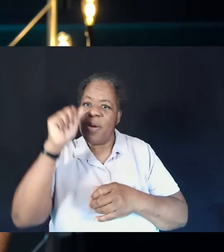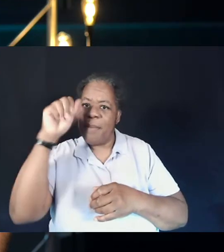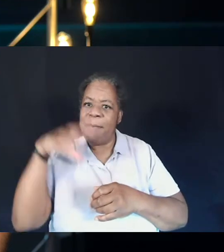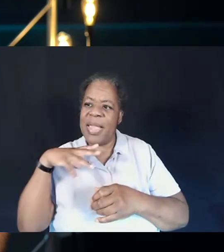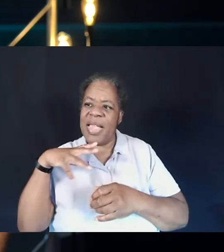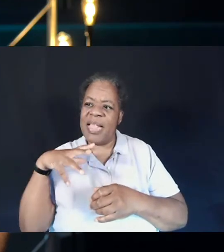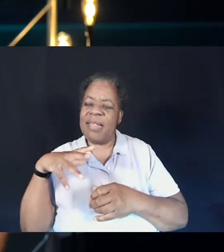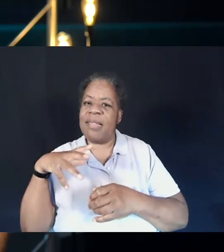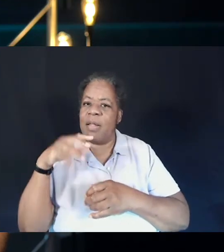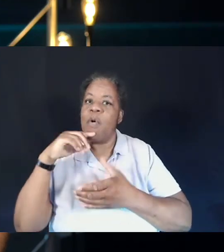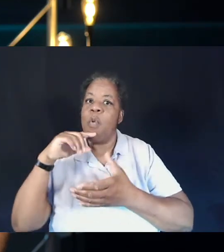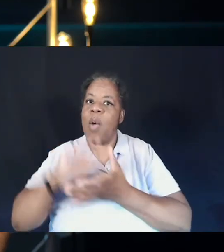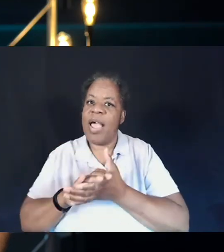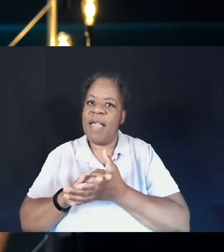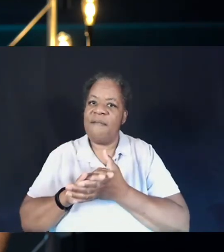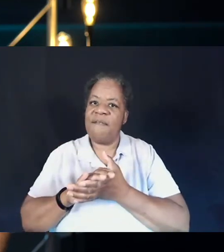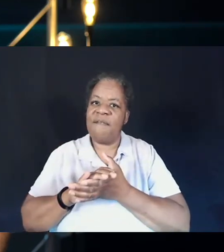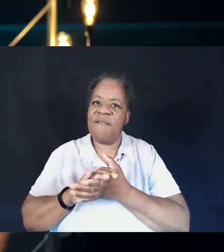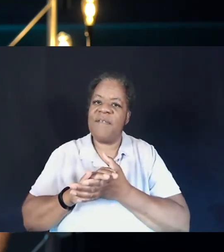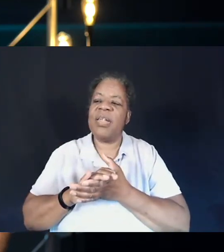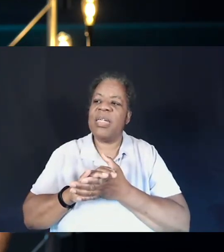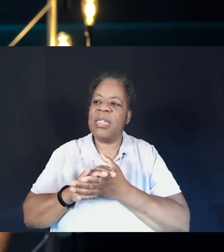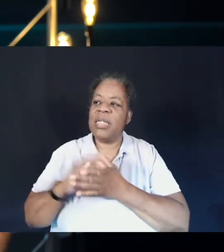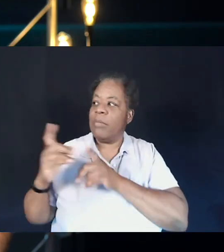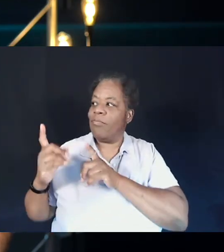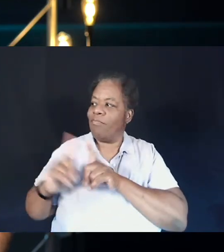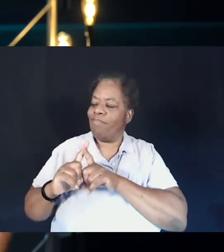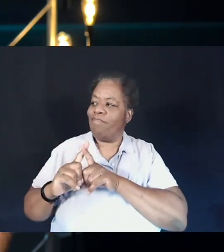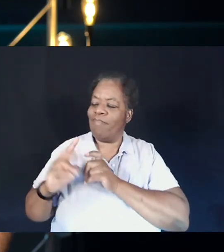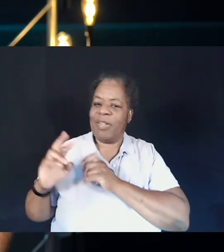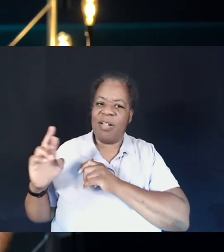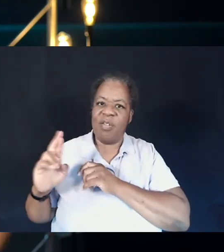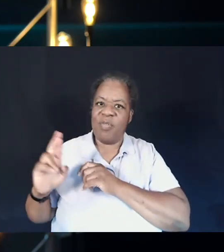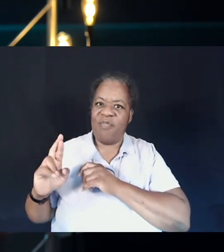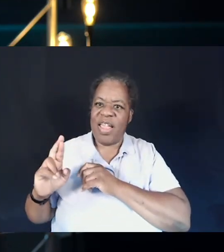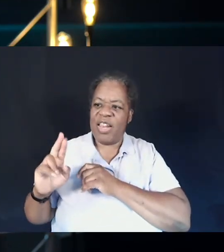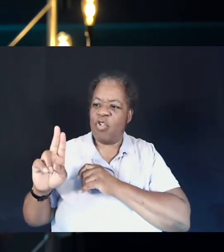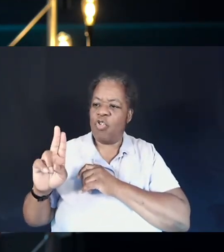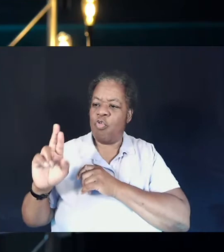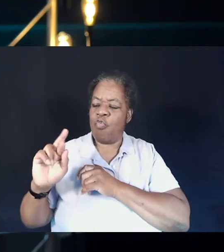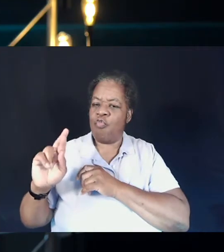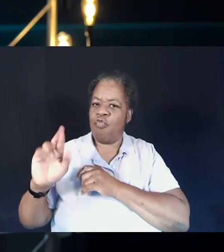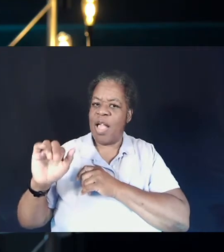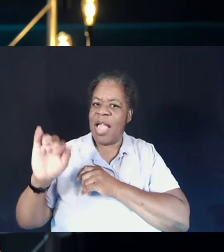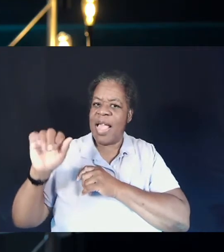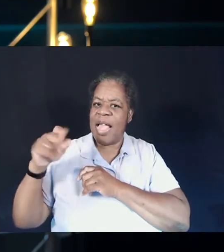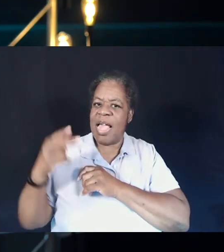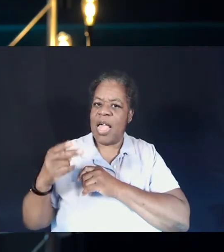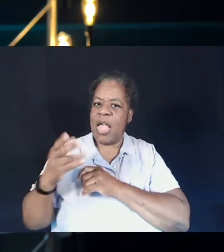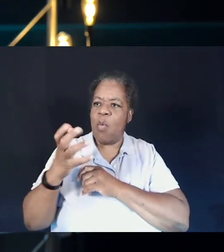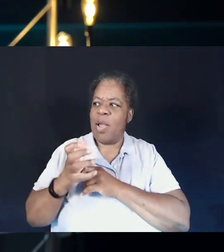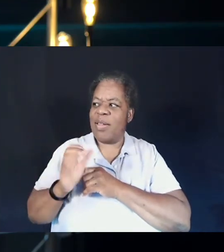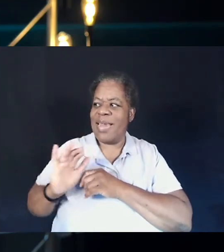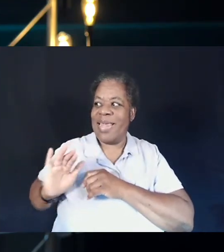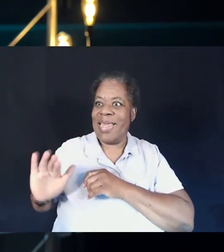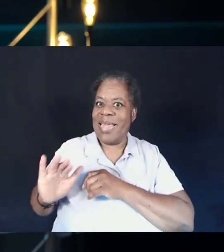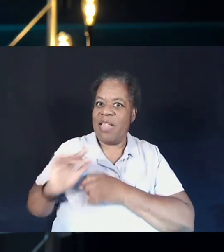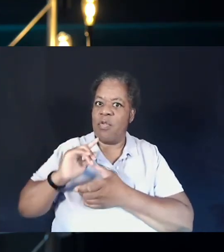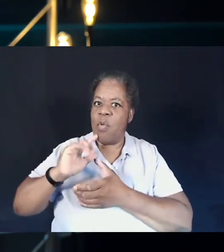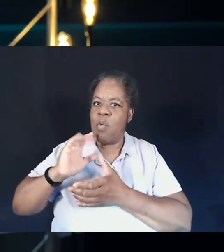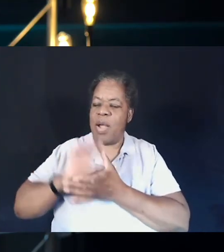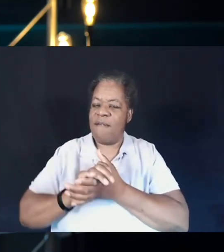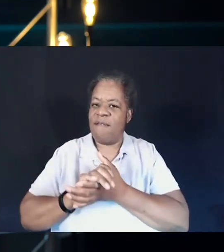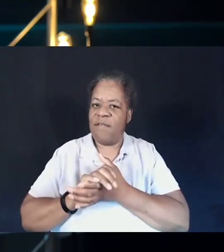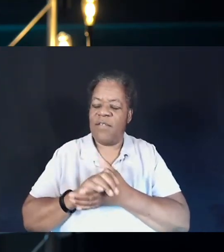one of his closest companions, a man named Uriah. There was a time before this, a time in